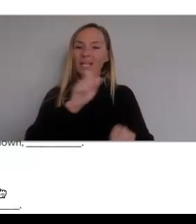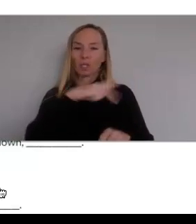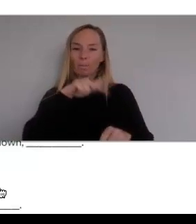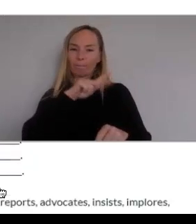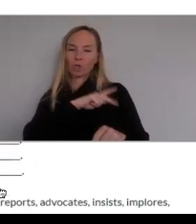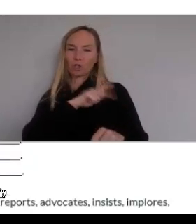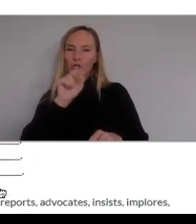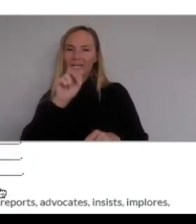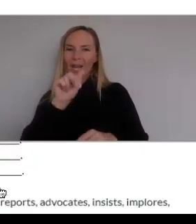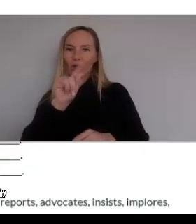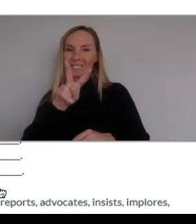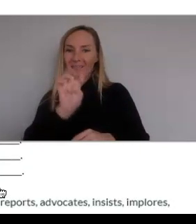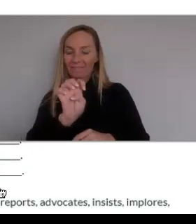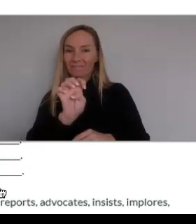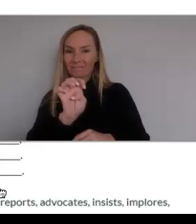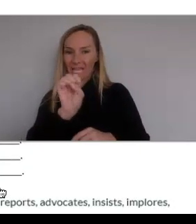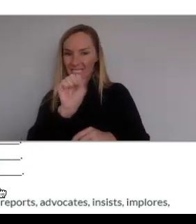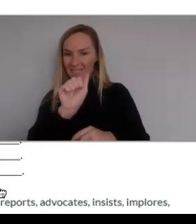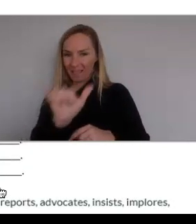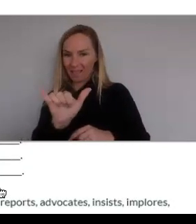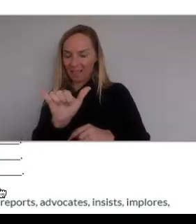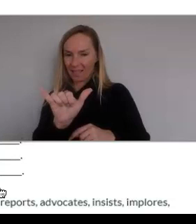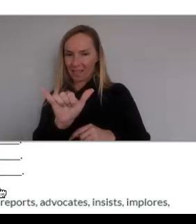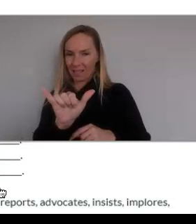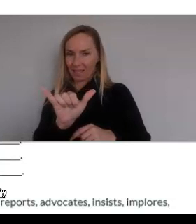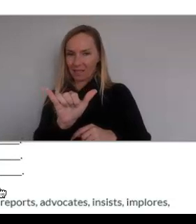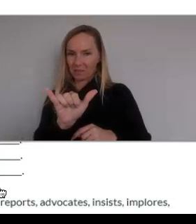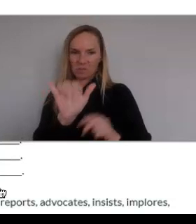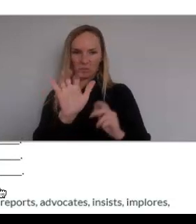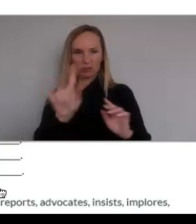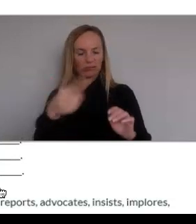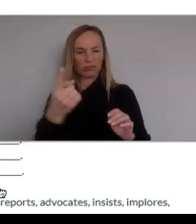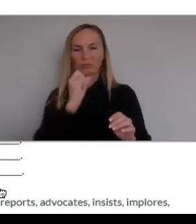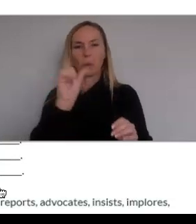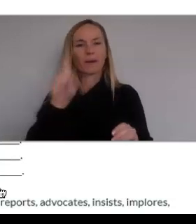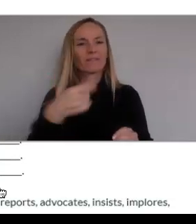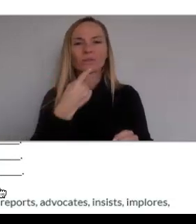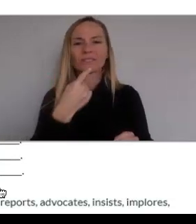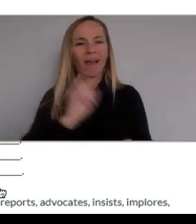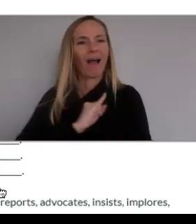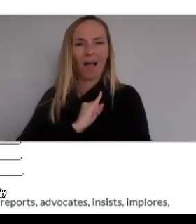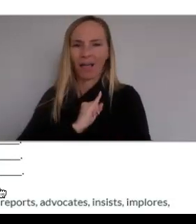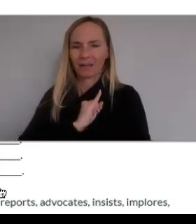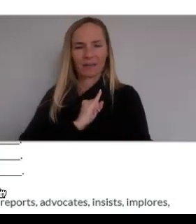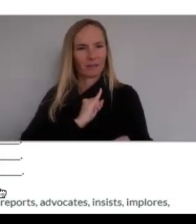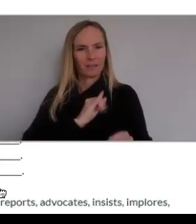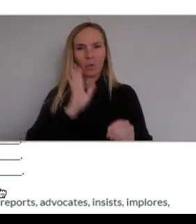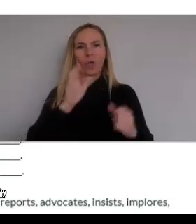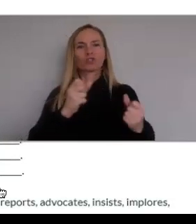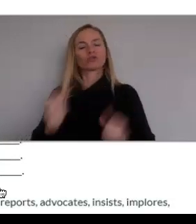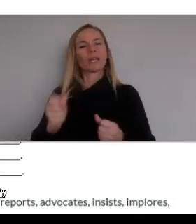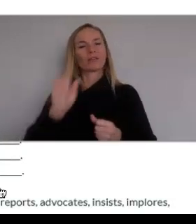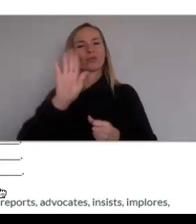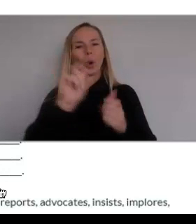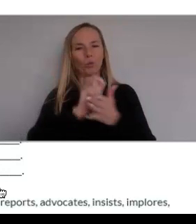essay. So you can leave it out. You don't even need it. You don't even need it. It will strengthen your